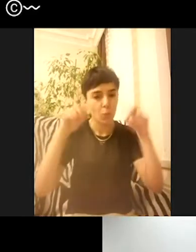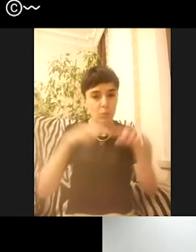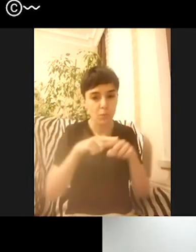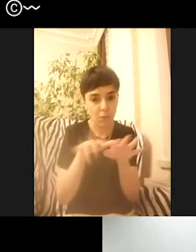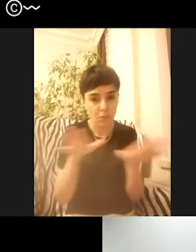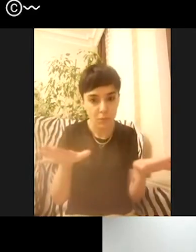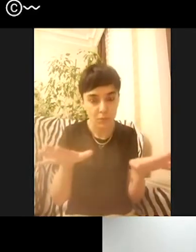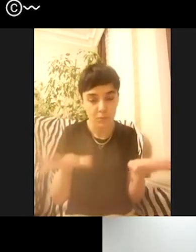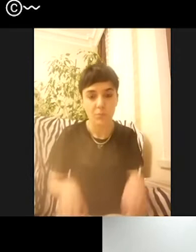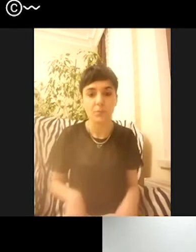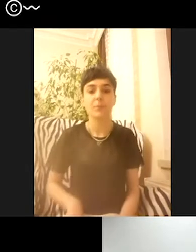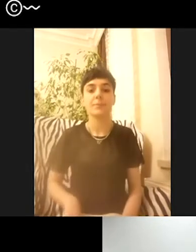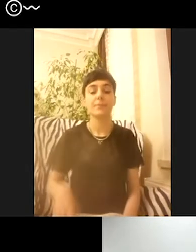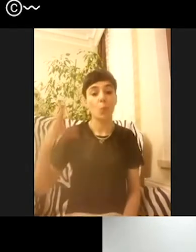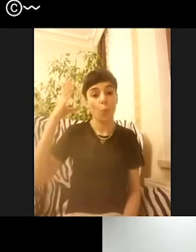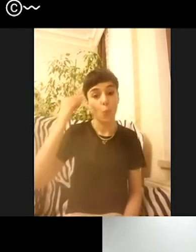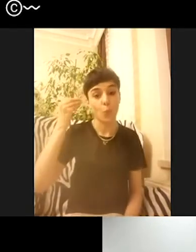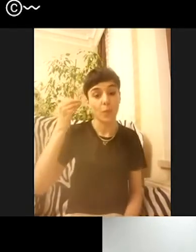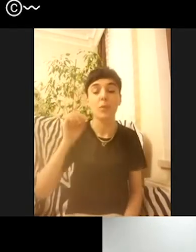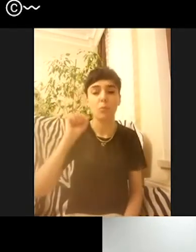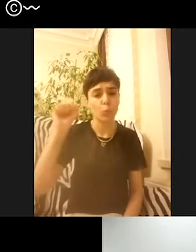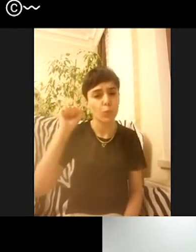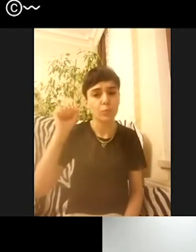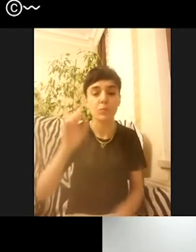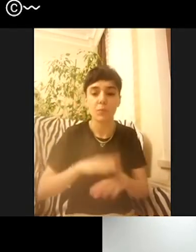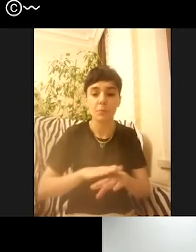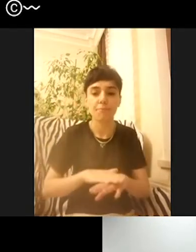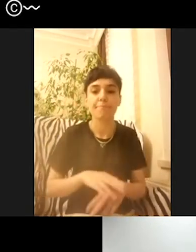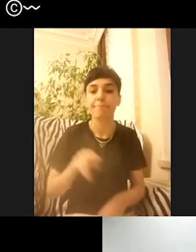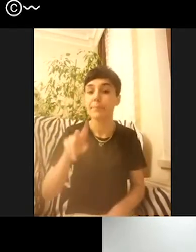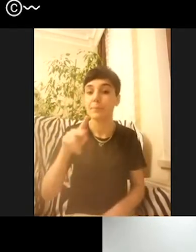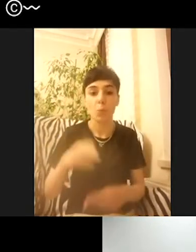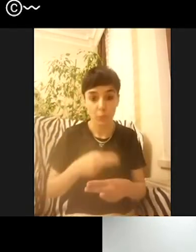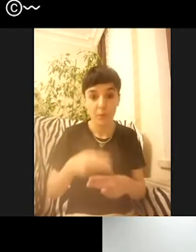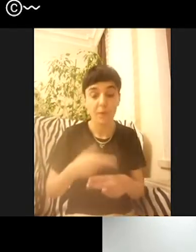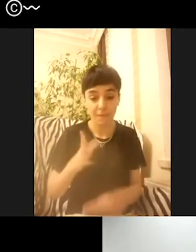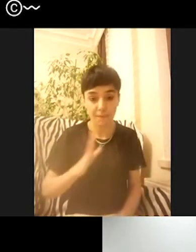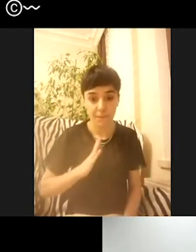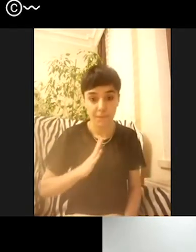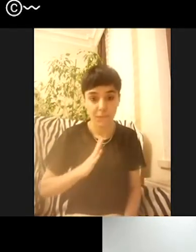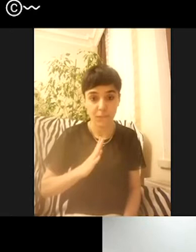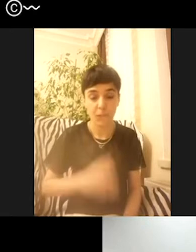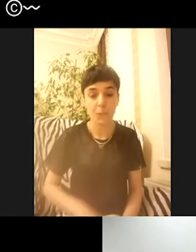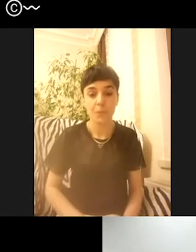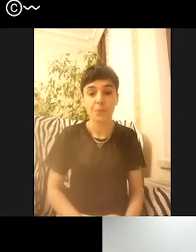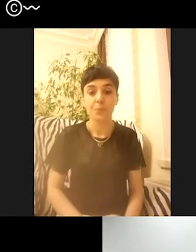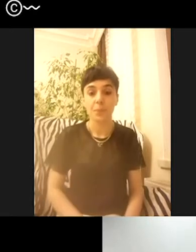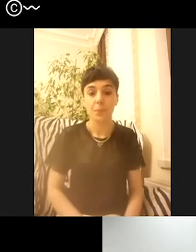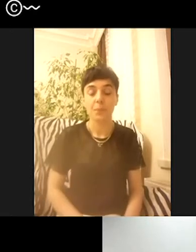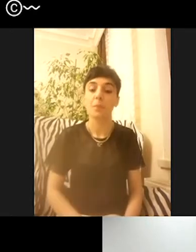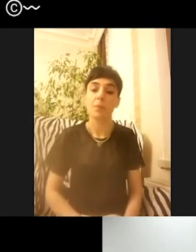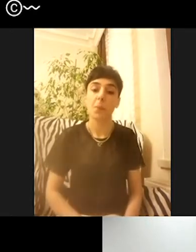The same people very often exclude not only local Turkish communities or